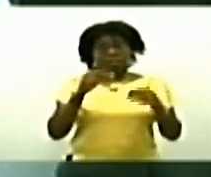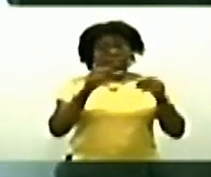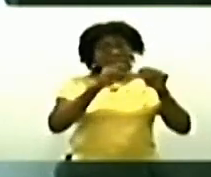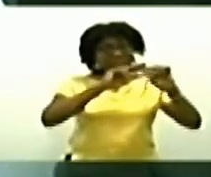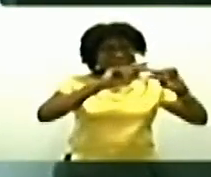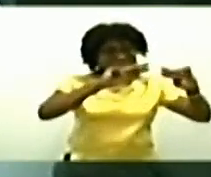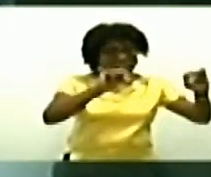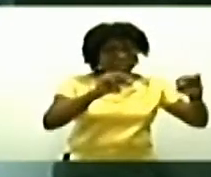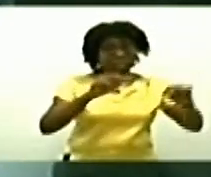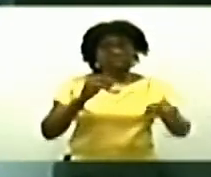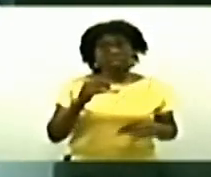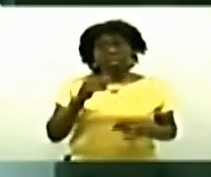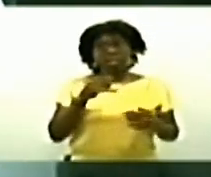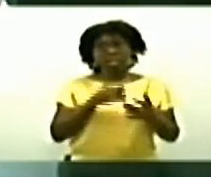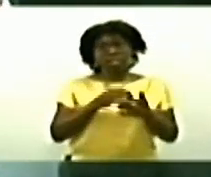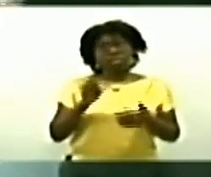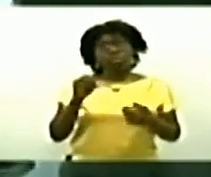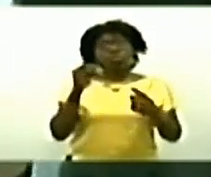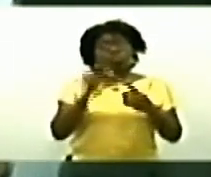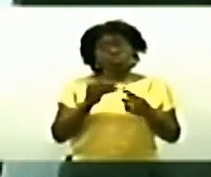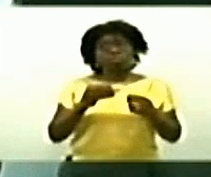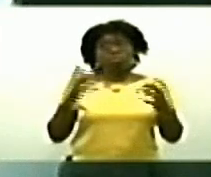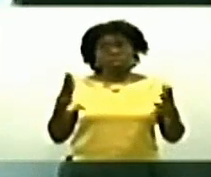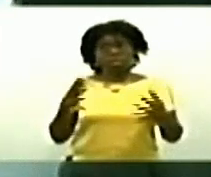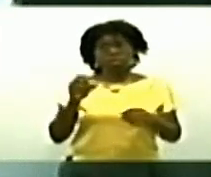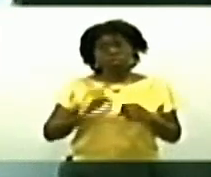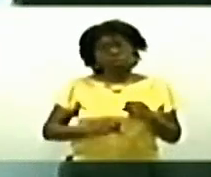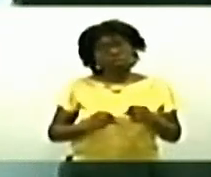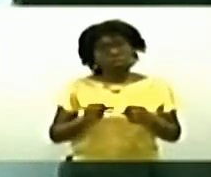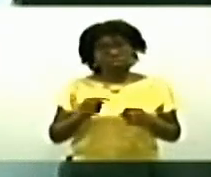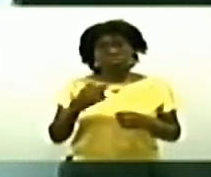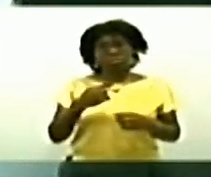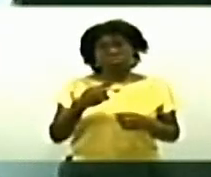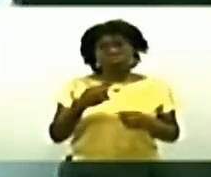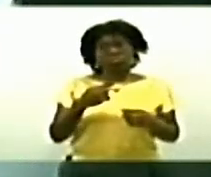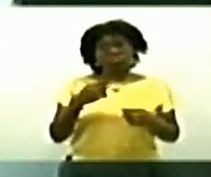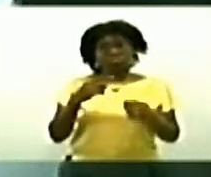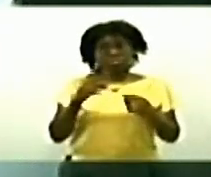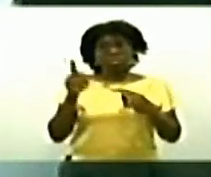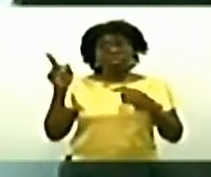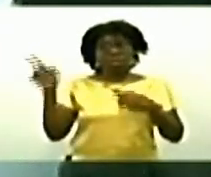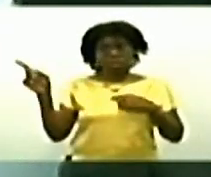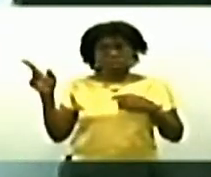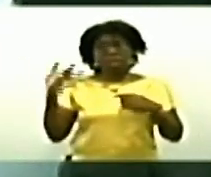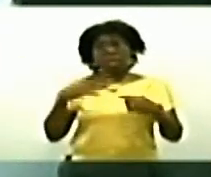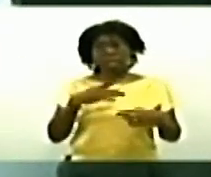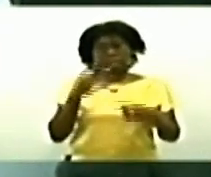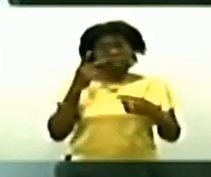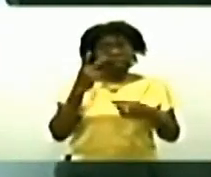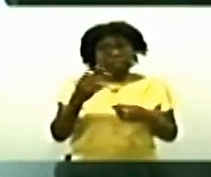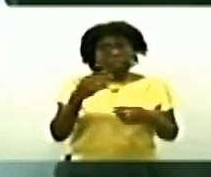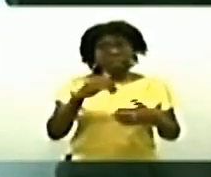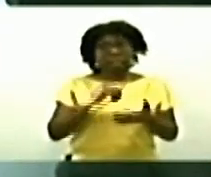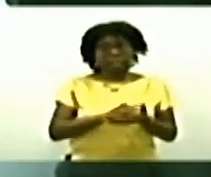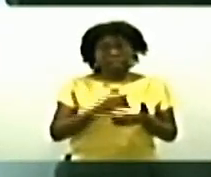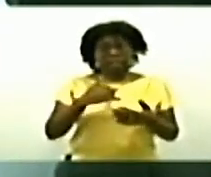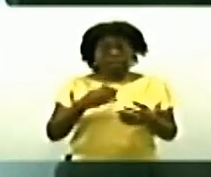I would have liked to see that, you know, they would have, the clauses would have represented much more of